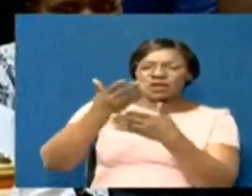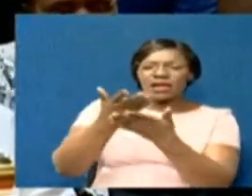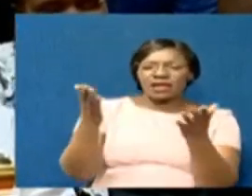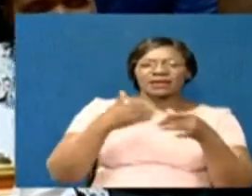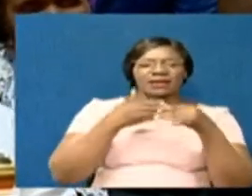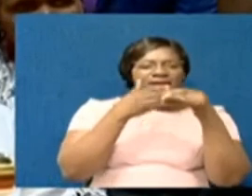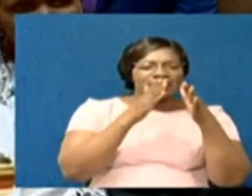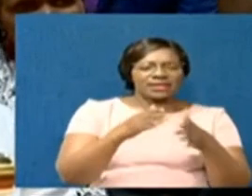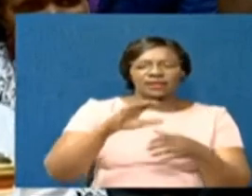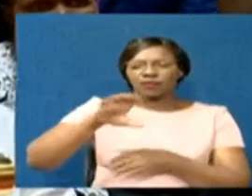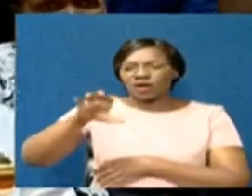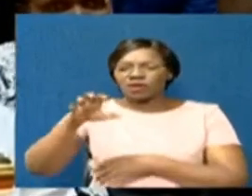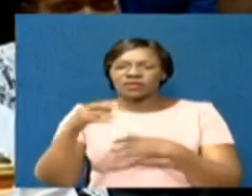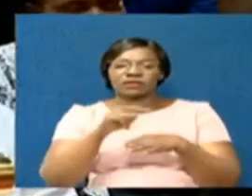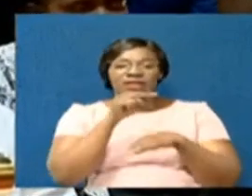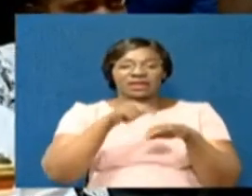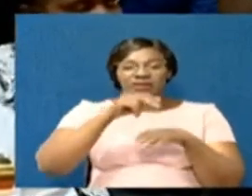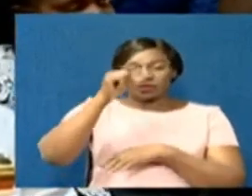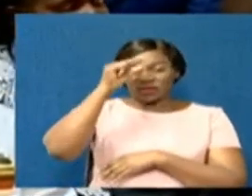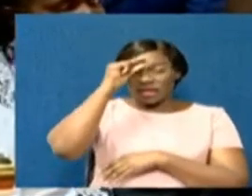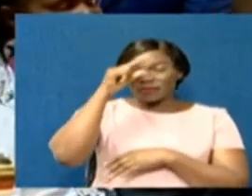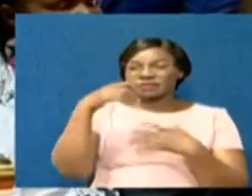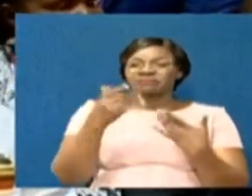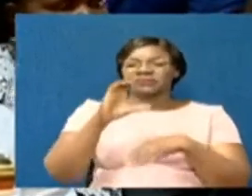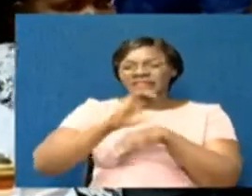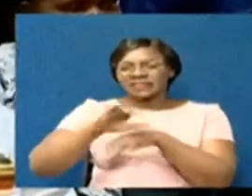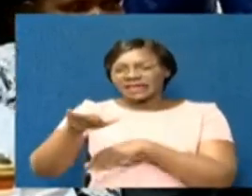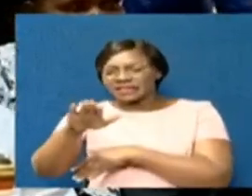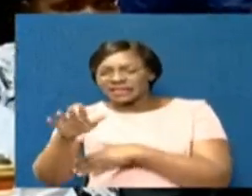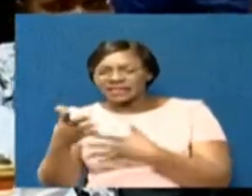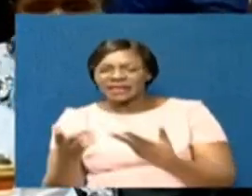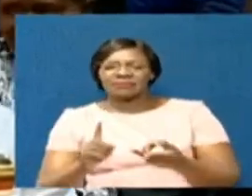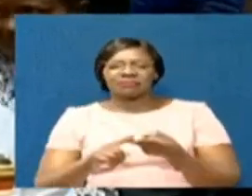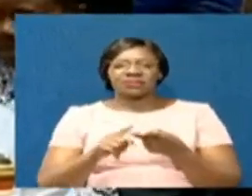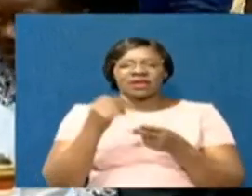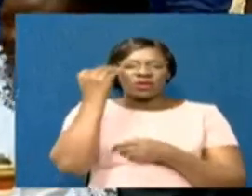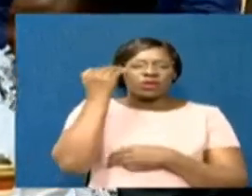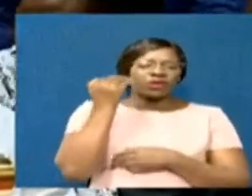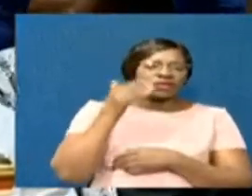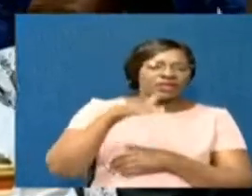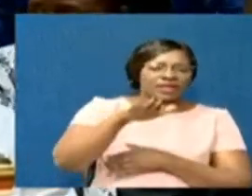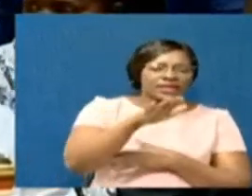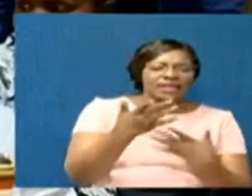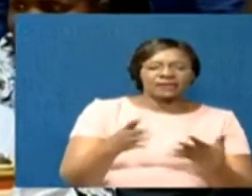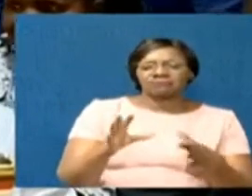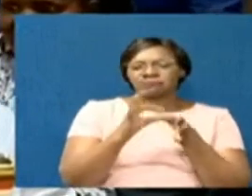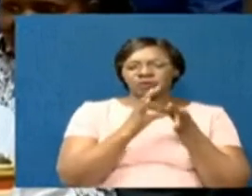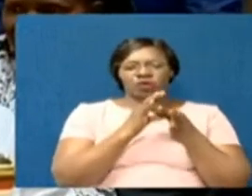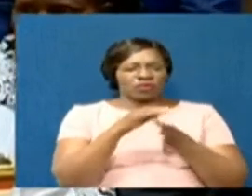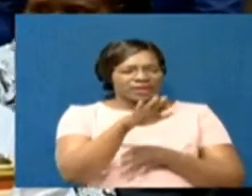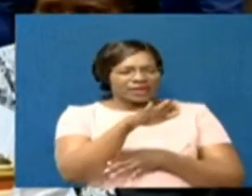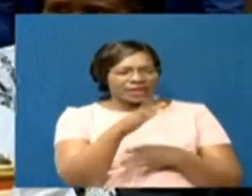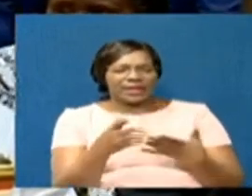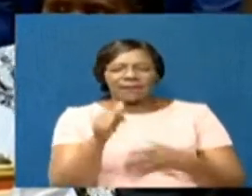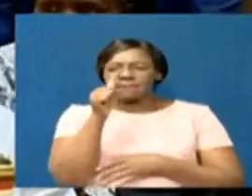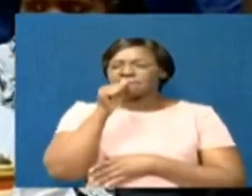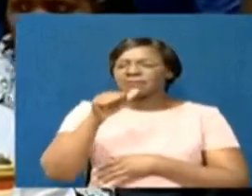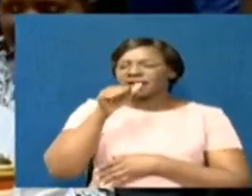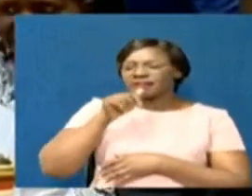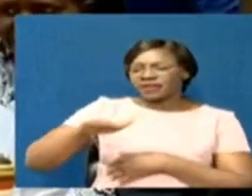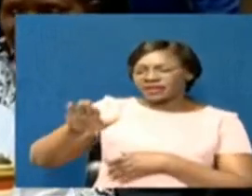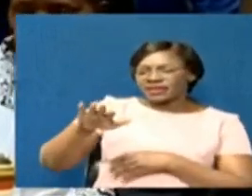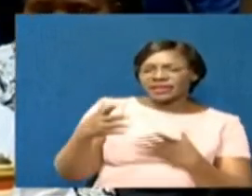of the county and the national government, in our churches, Lord, in our judiciary, the corporate world, the private sector,